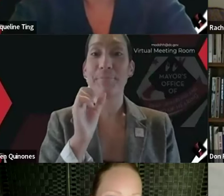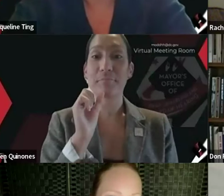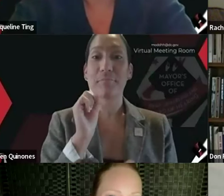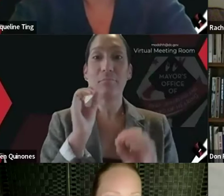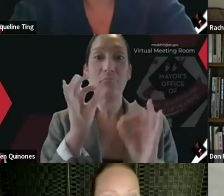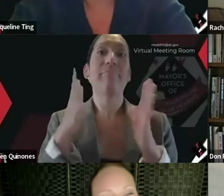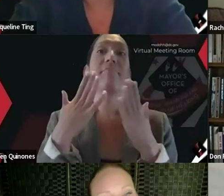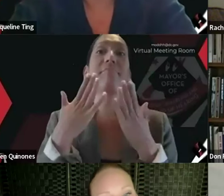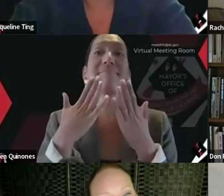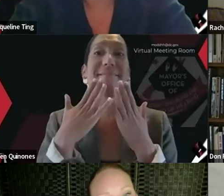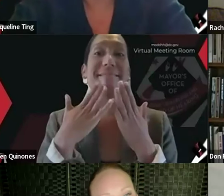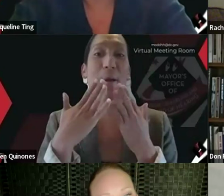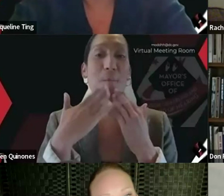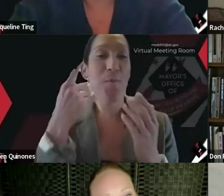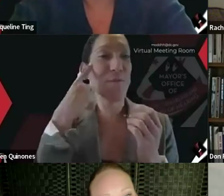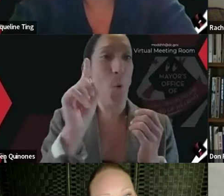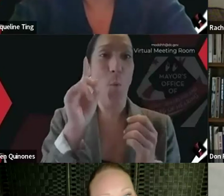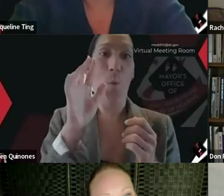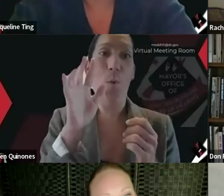So congratulations.